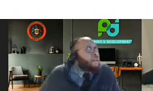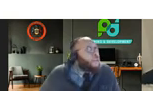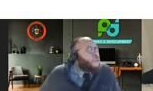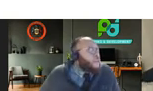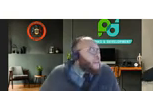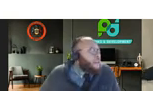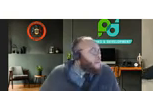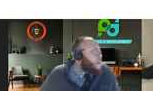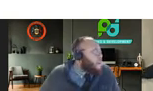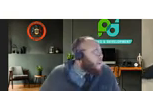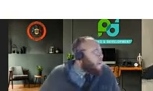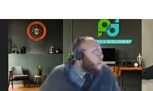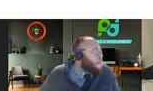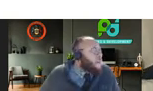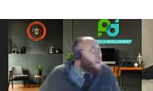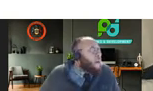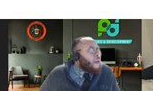Oh, he just lowered his hand.